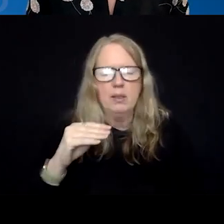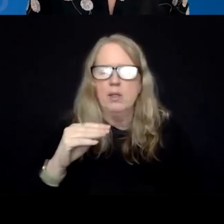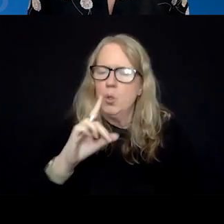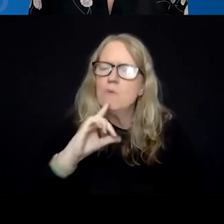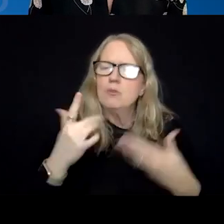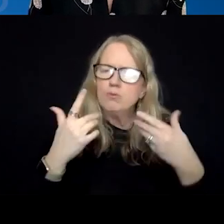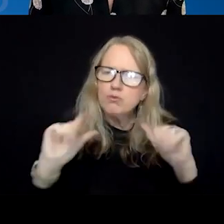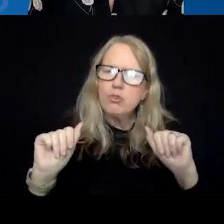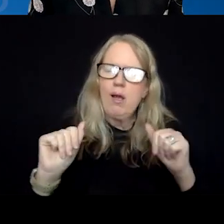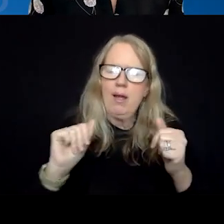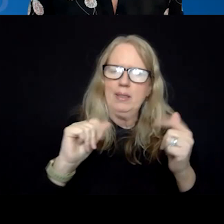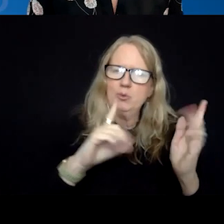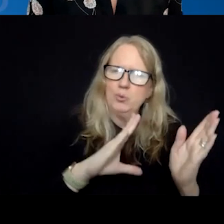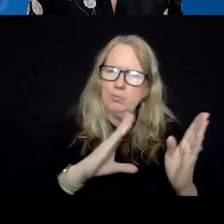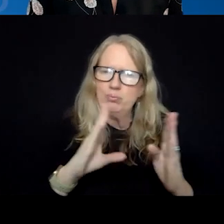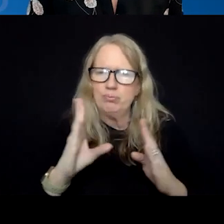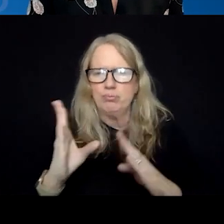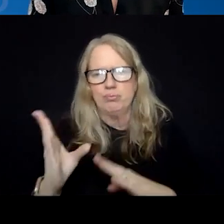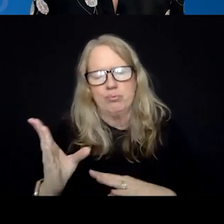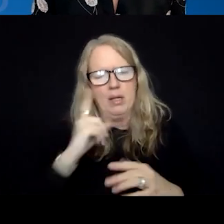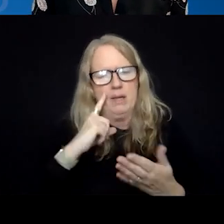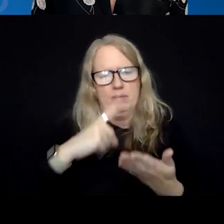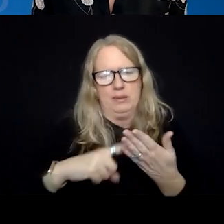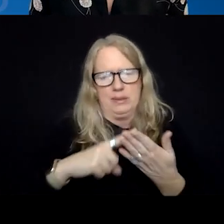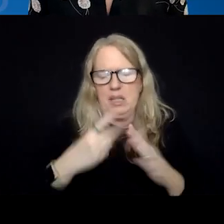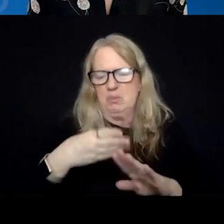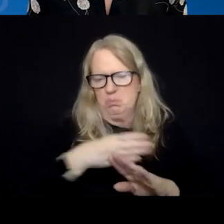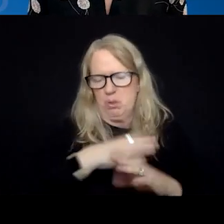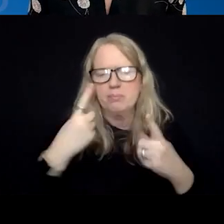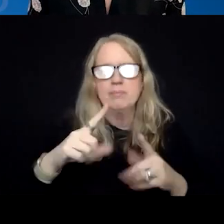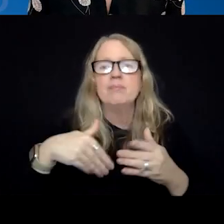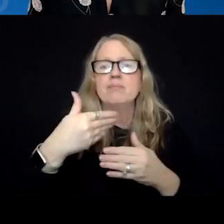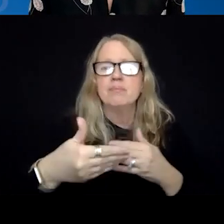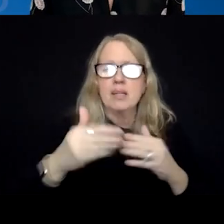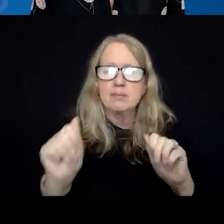move the needle on those goals that I discussed in the prior slide. So next slide, please.